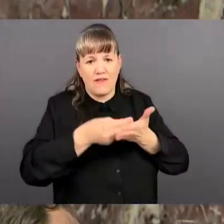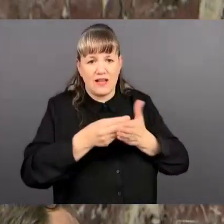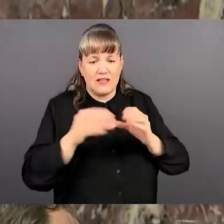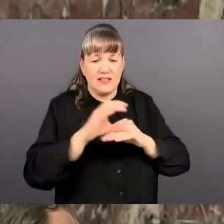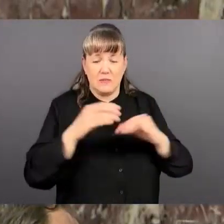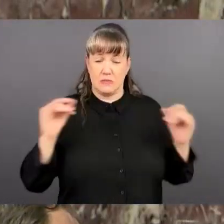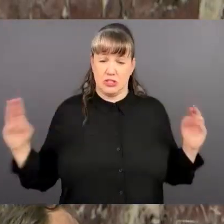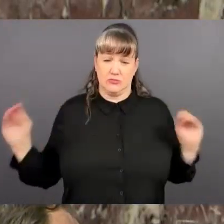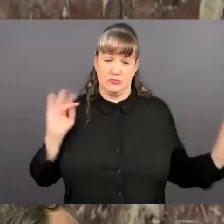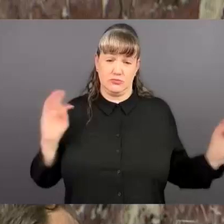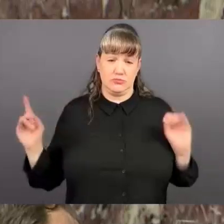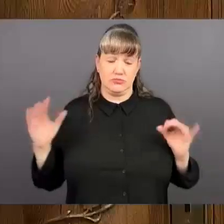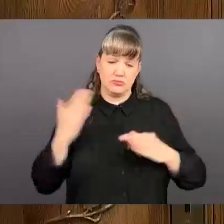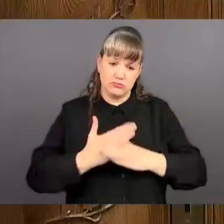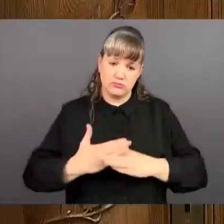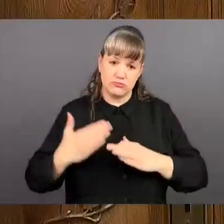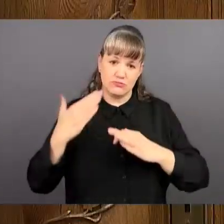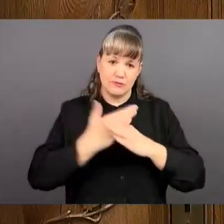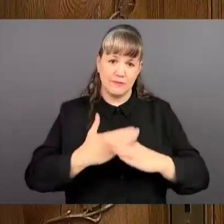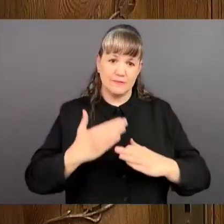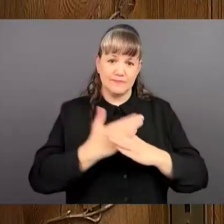Members.